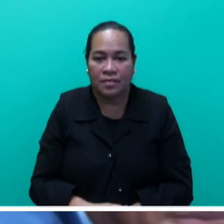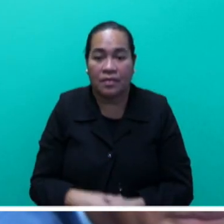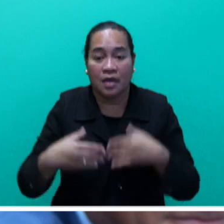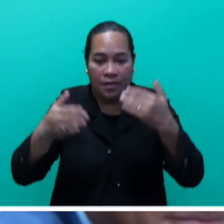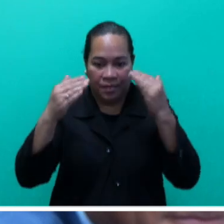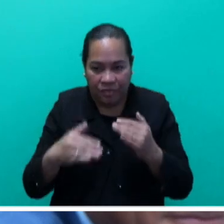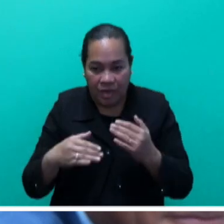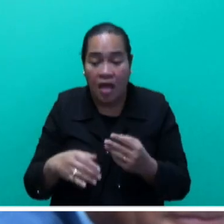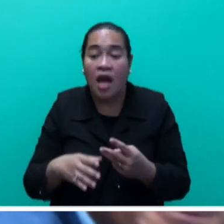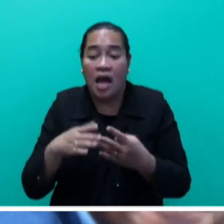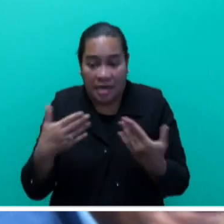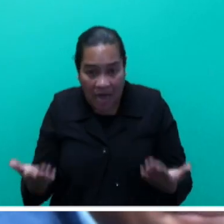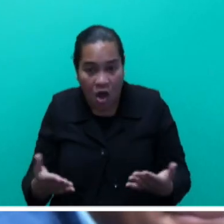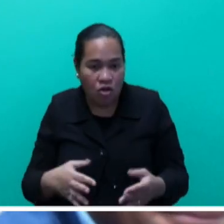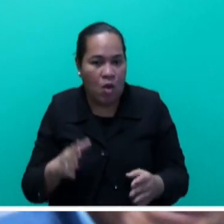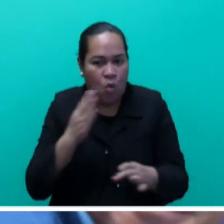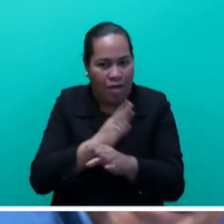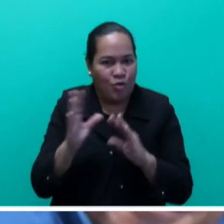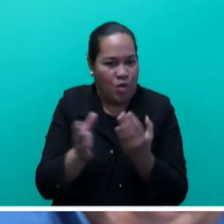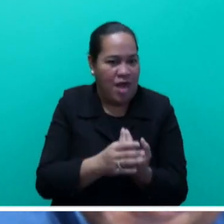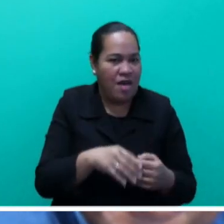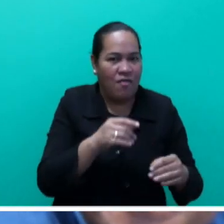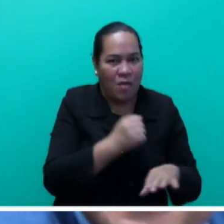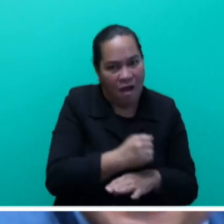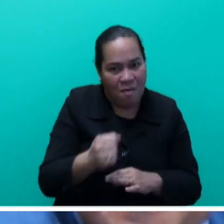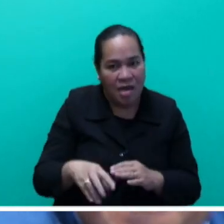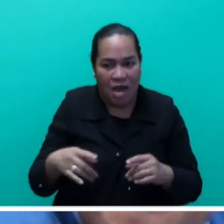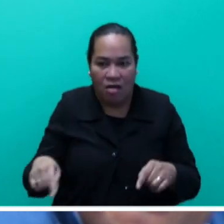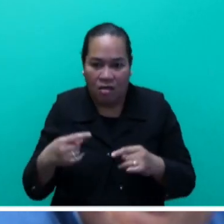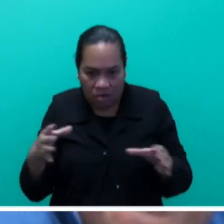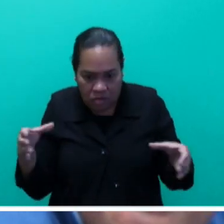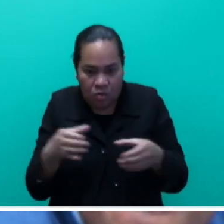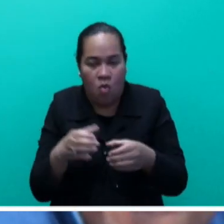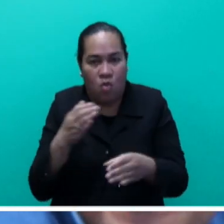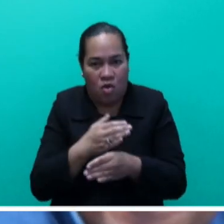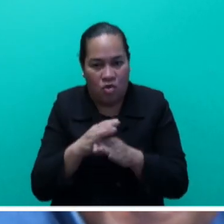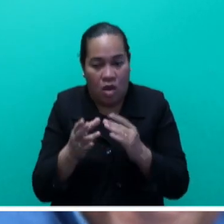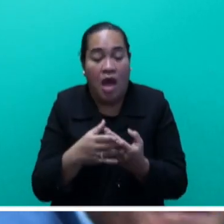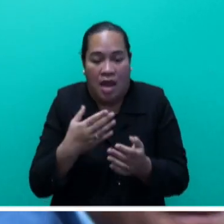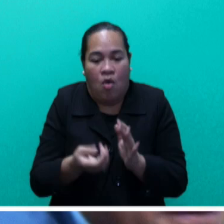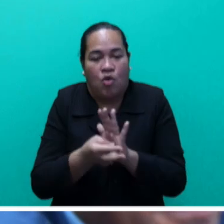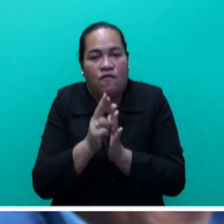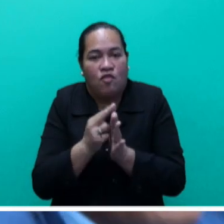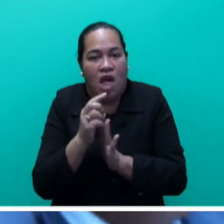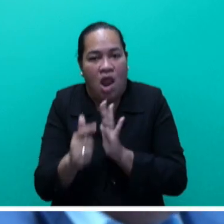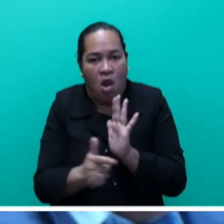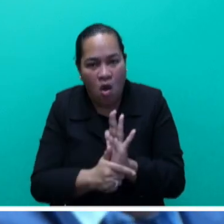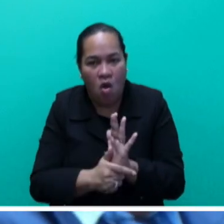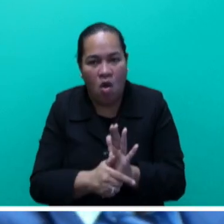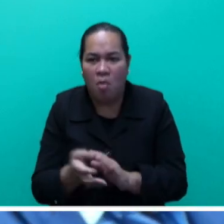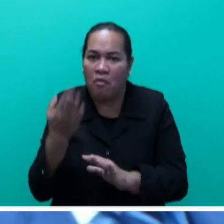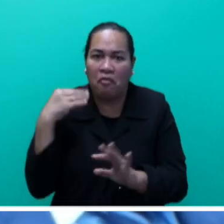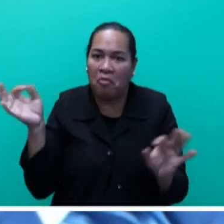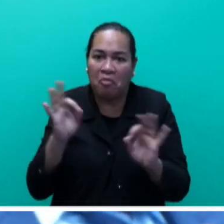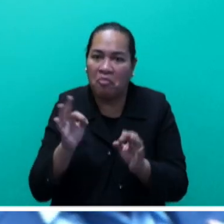tripartism has been restored, and the ERA board is now reviewing the labor laws. The direct contact mission